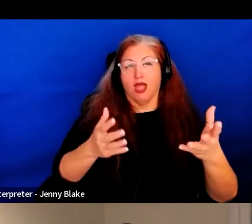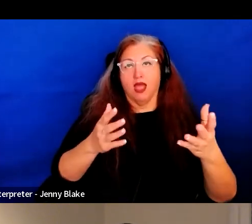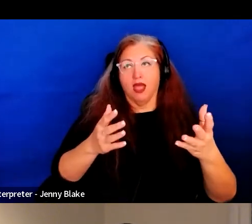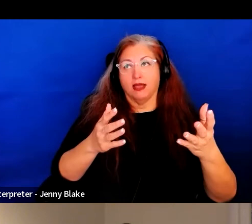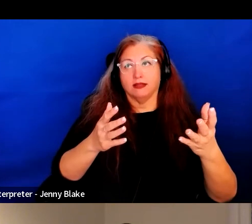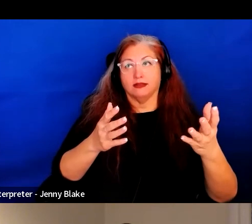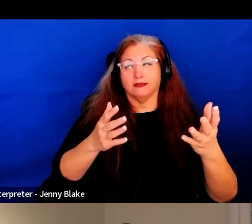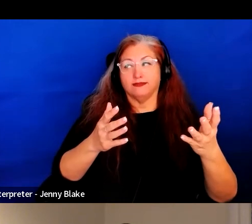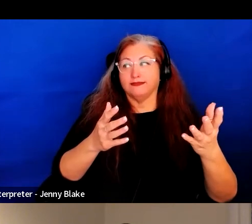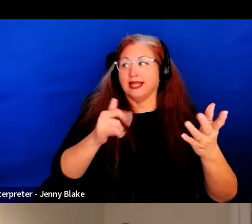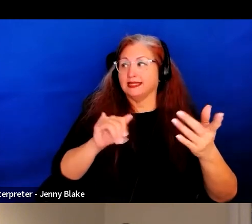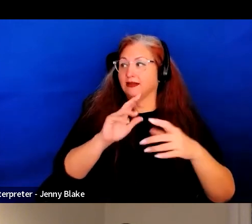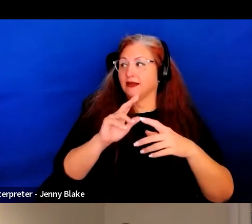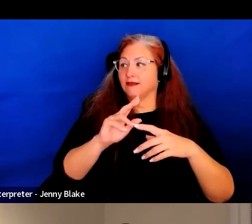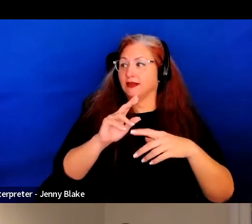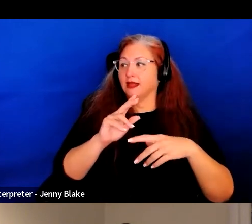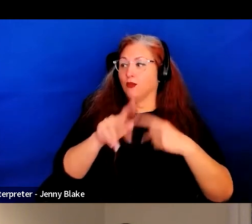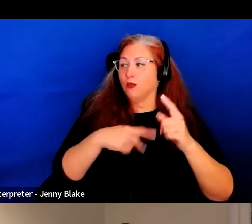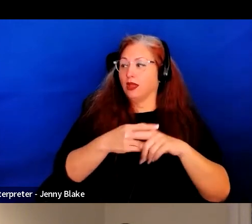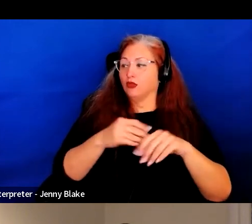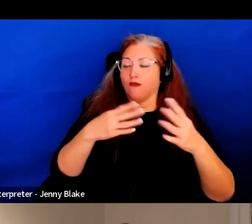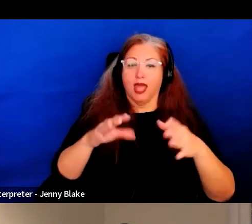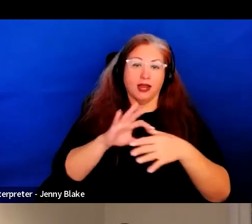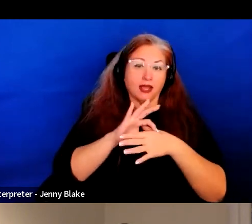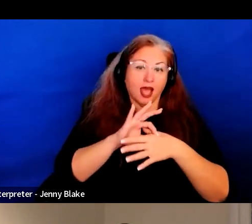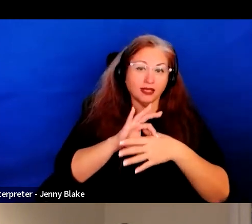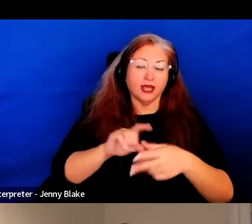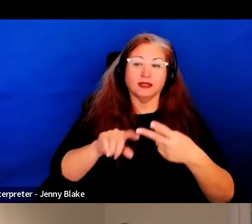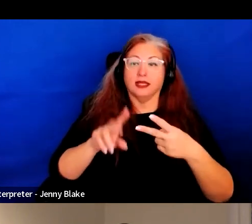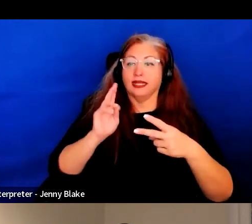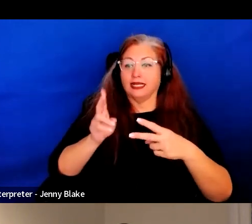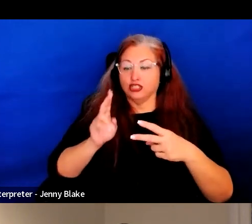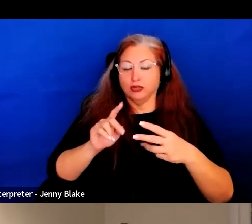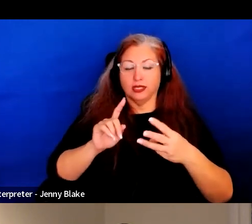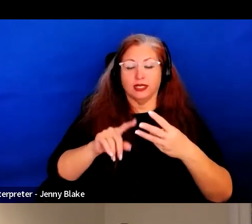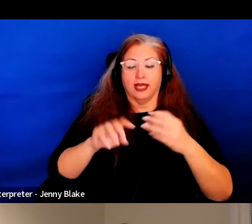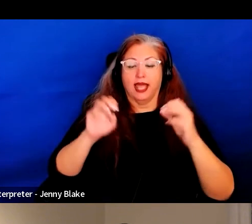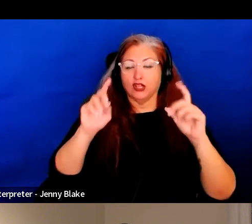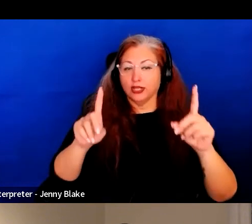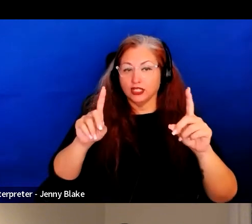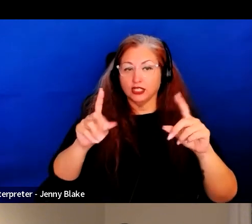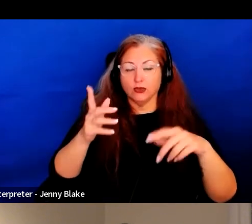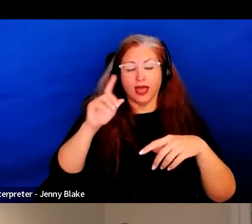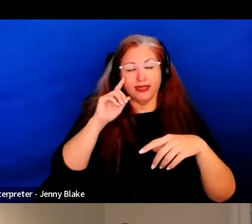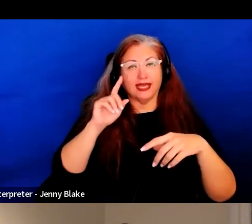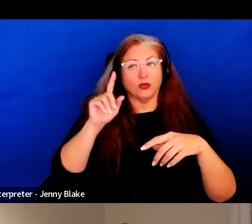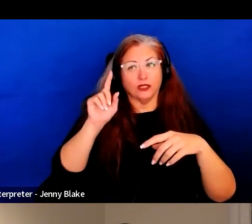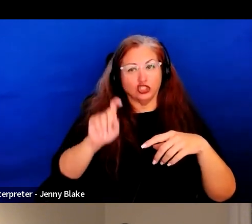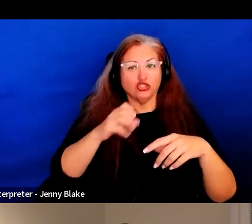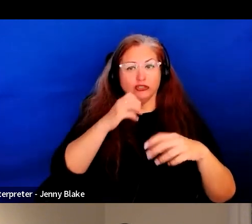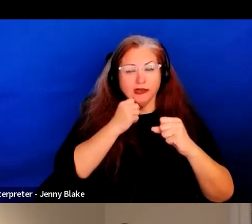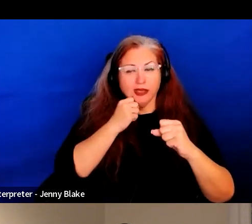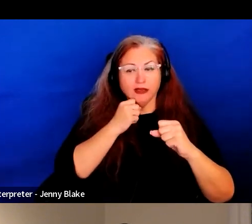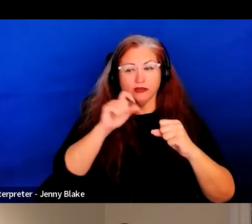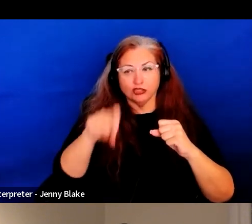know, it's a form to provide context and history and education. And I think we should care. We